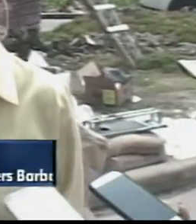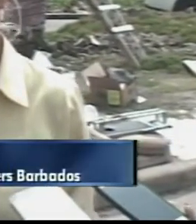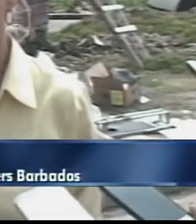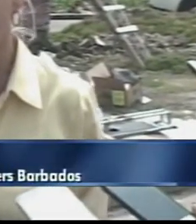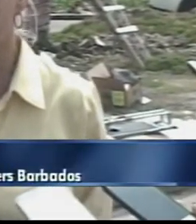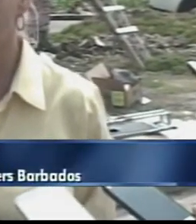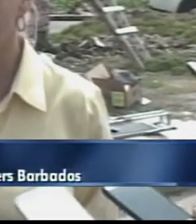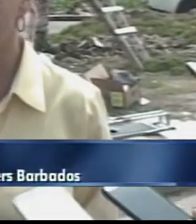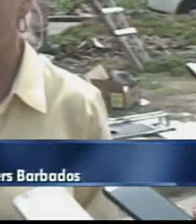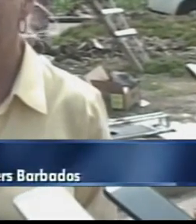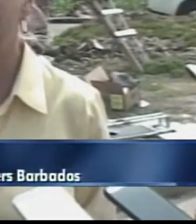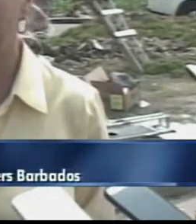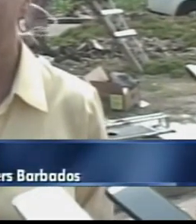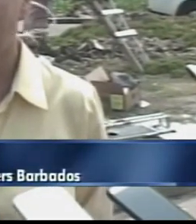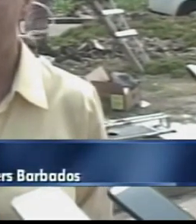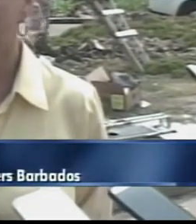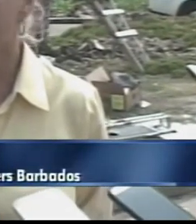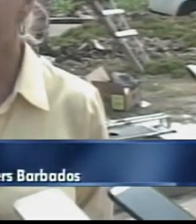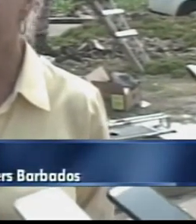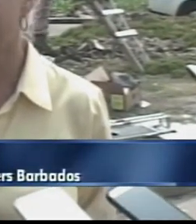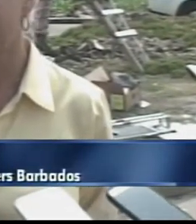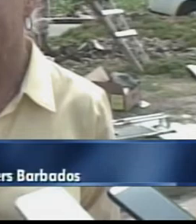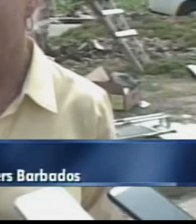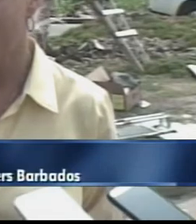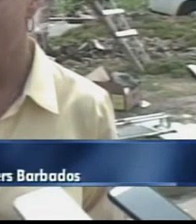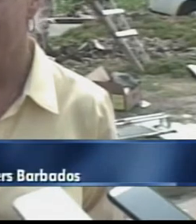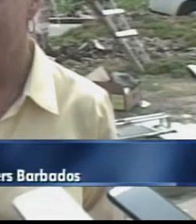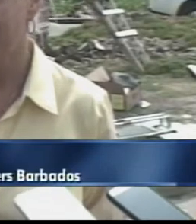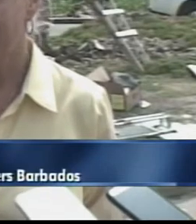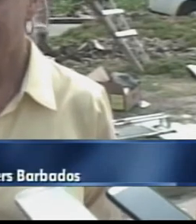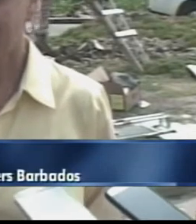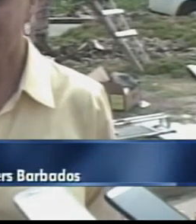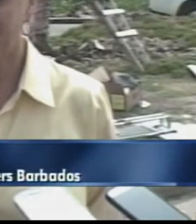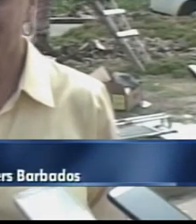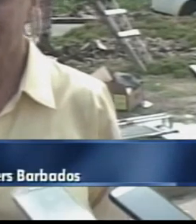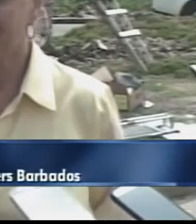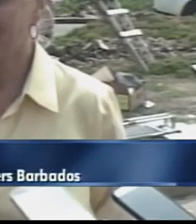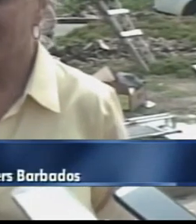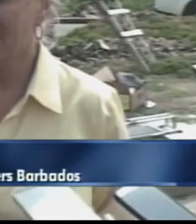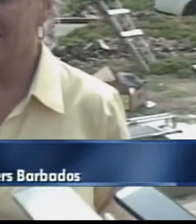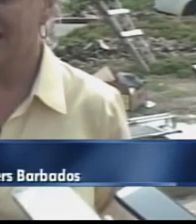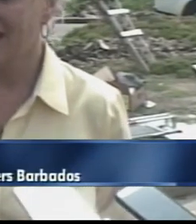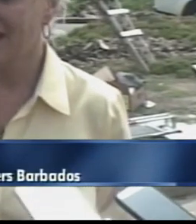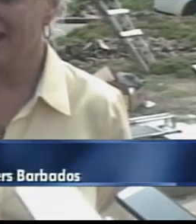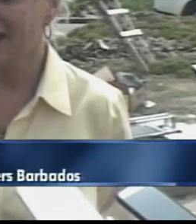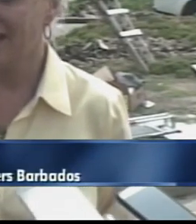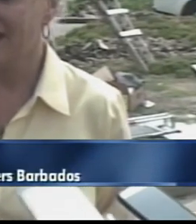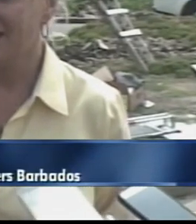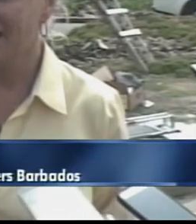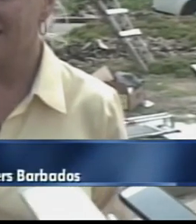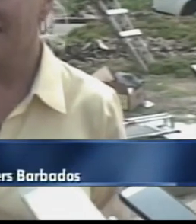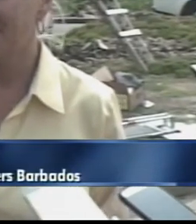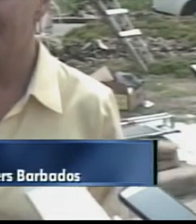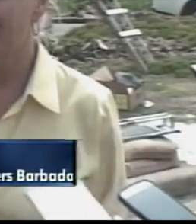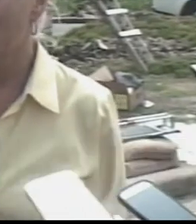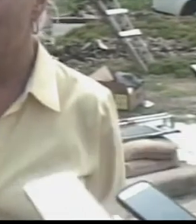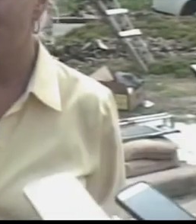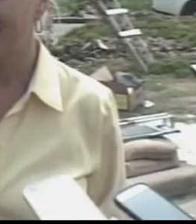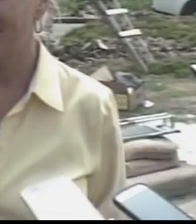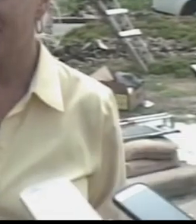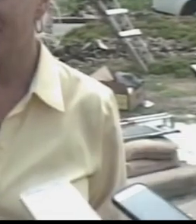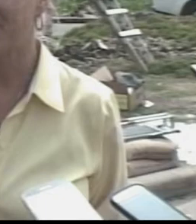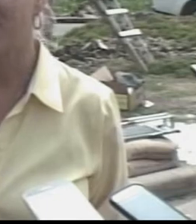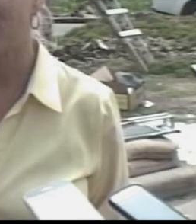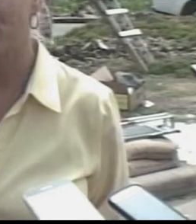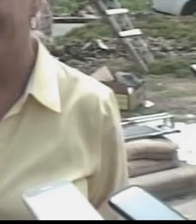More and more tips, more and more people are beginning to trust the programme. Crime Stoppers has been is in over